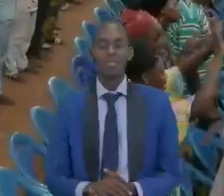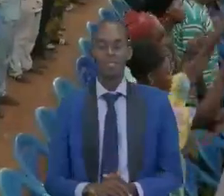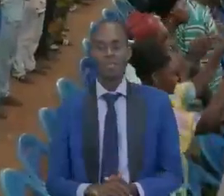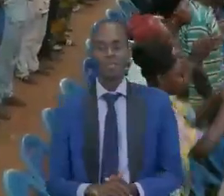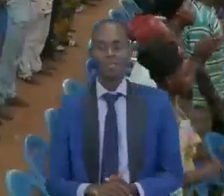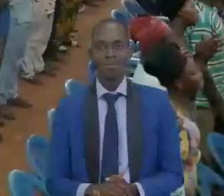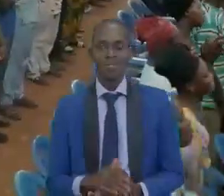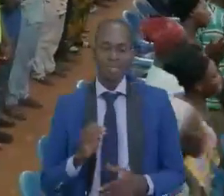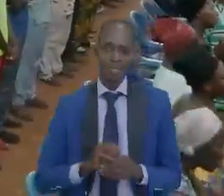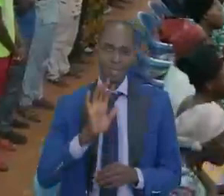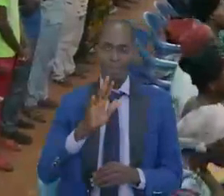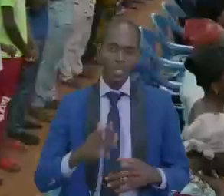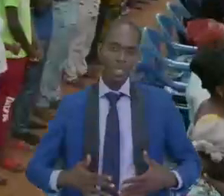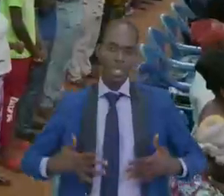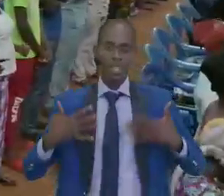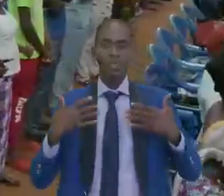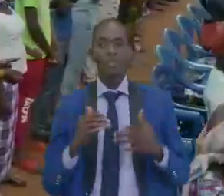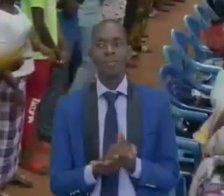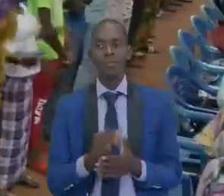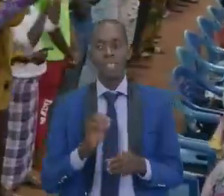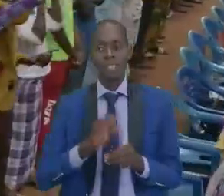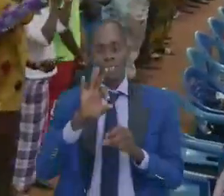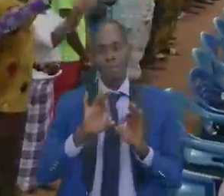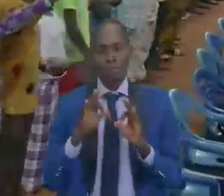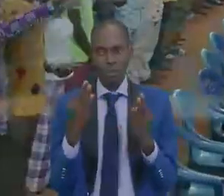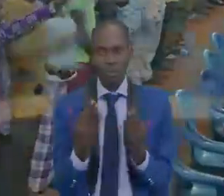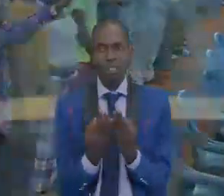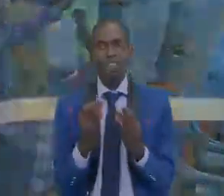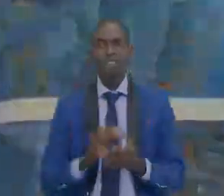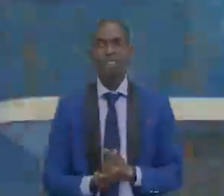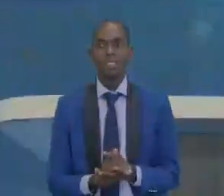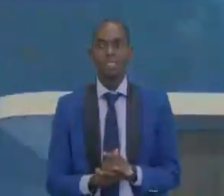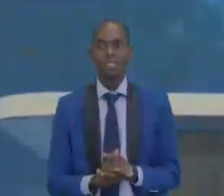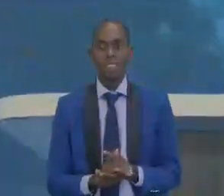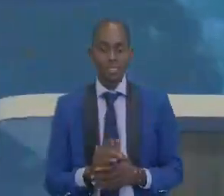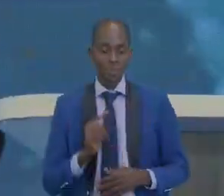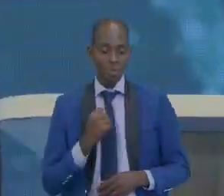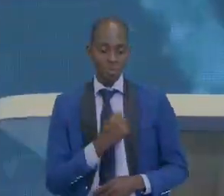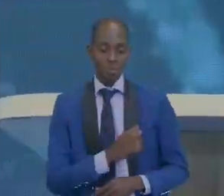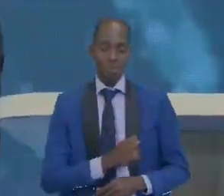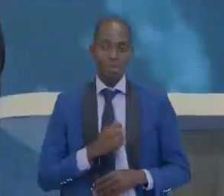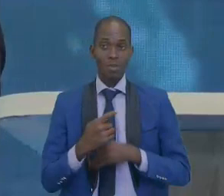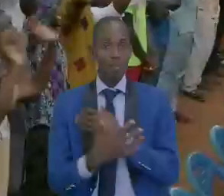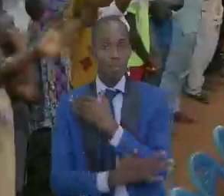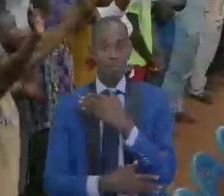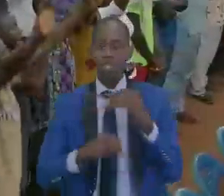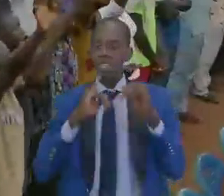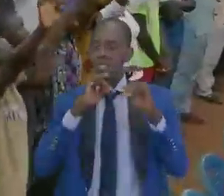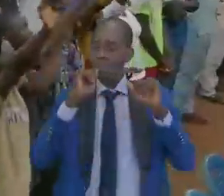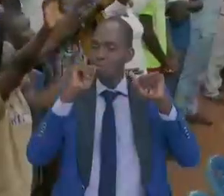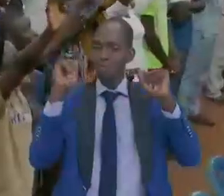In your life, in your family, Togo is blessed.